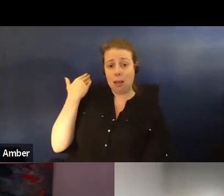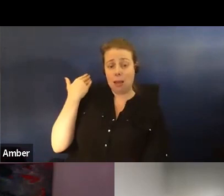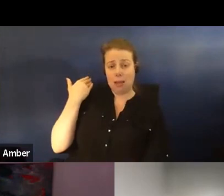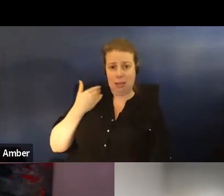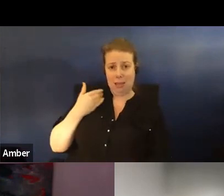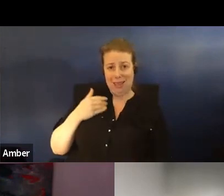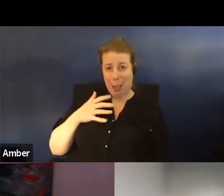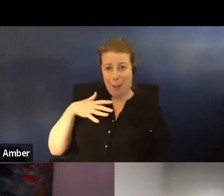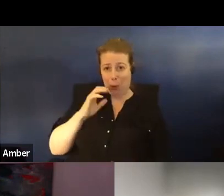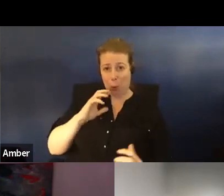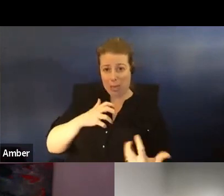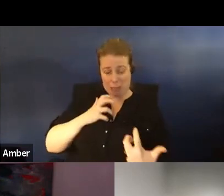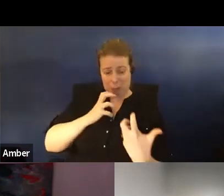standard.